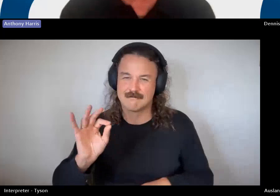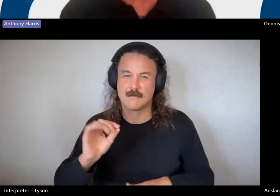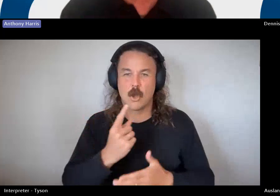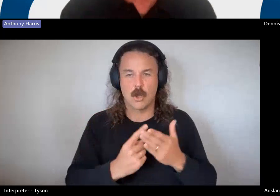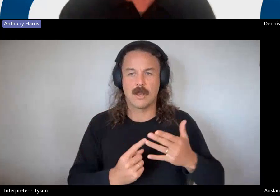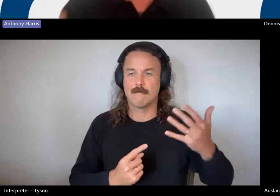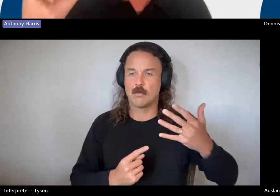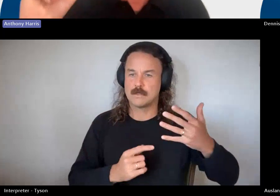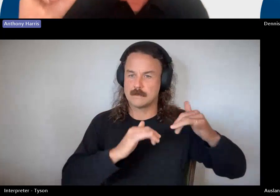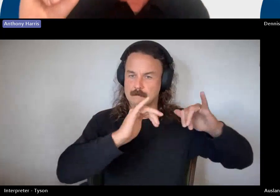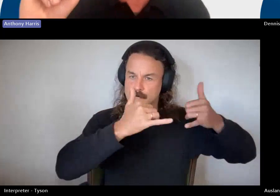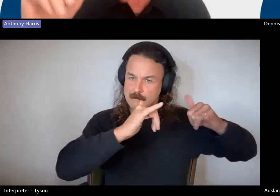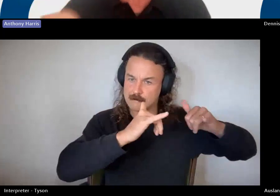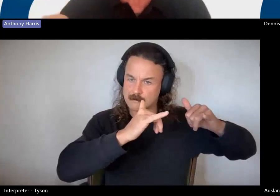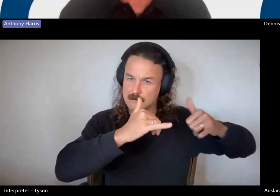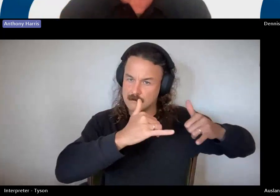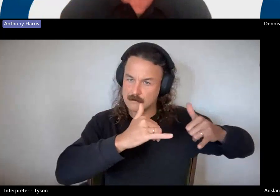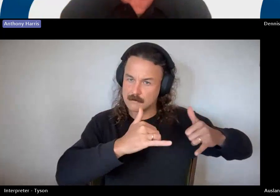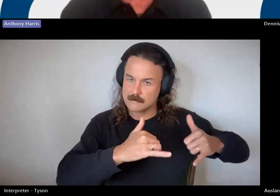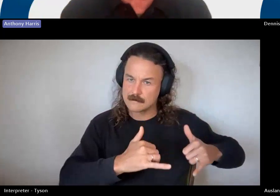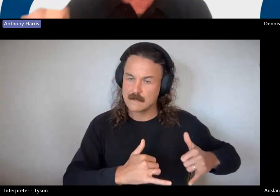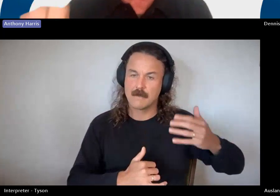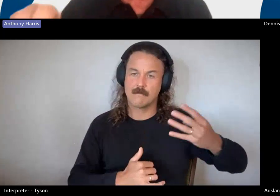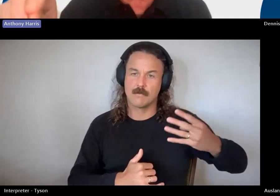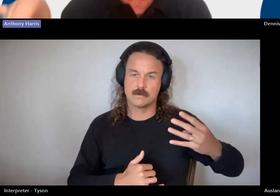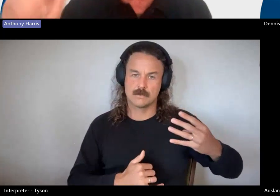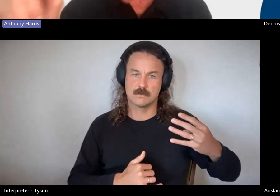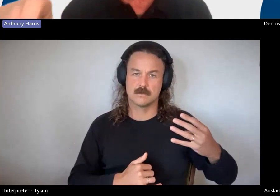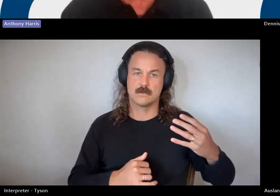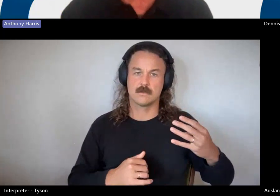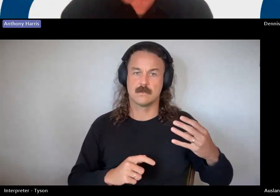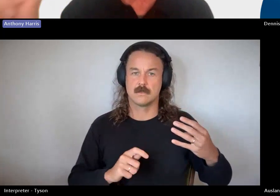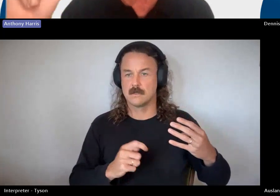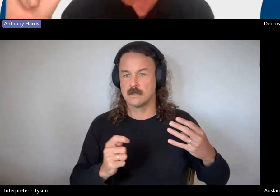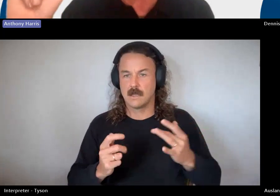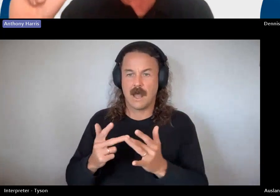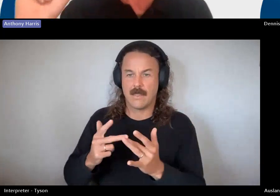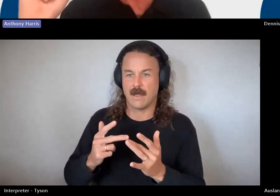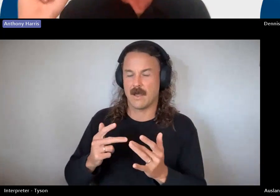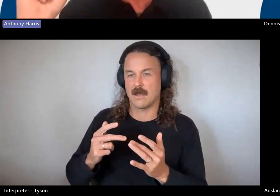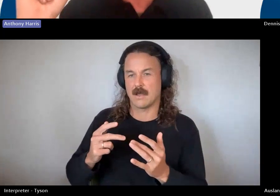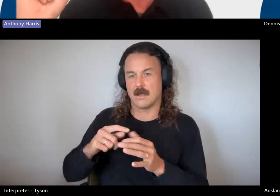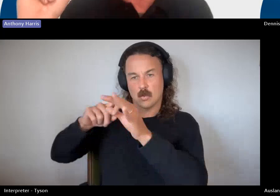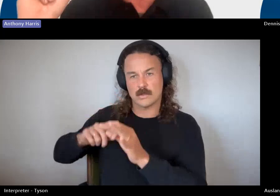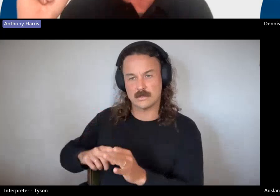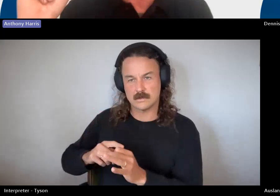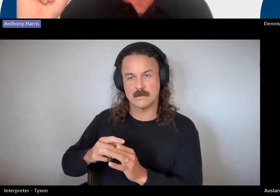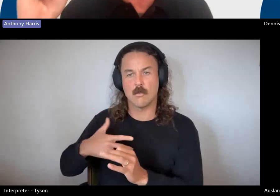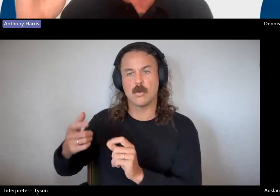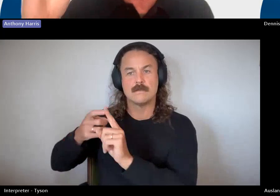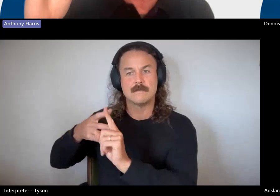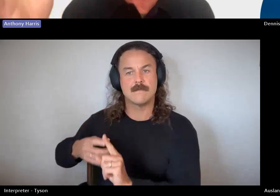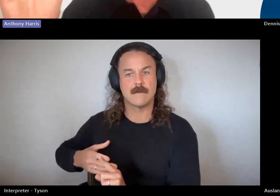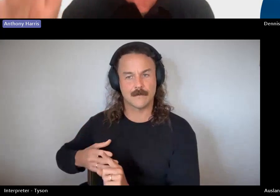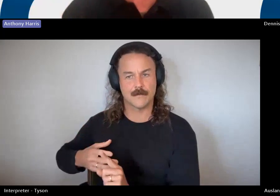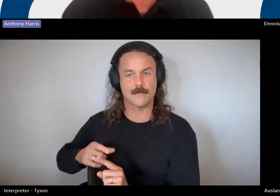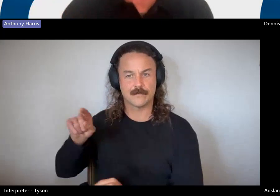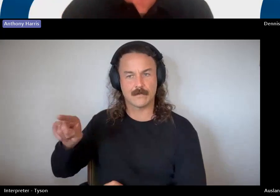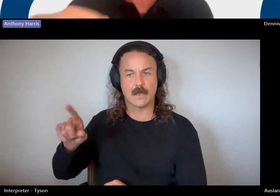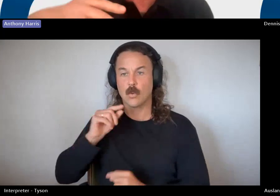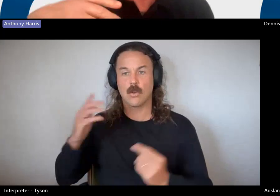are more related to how individuals' life is changing with specifics. So I can see it being used in